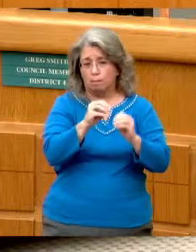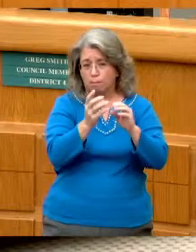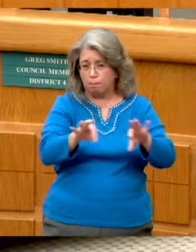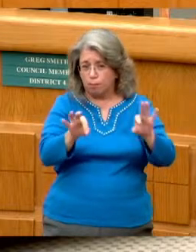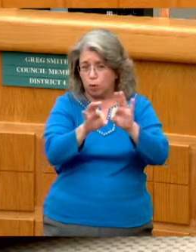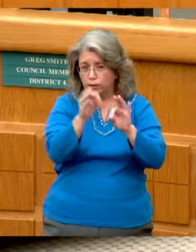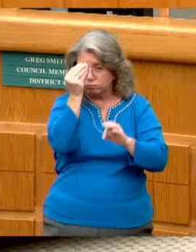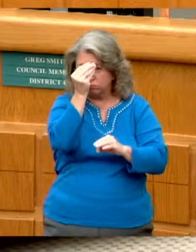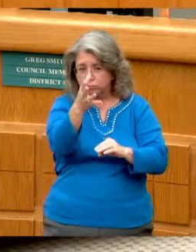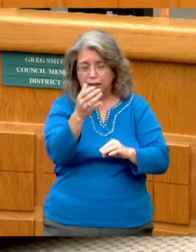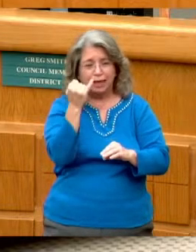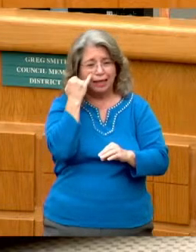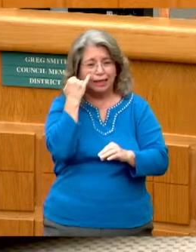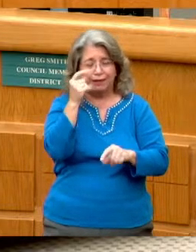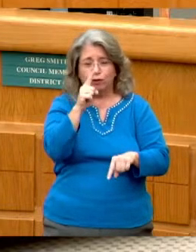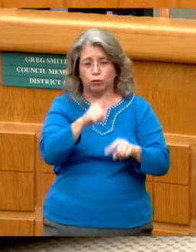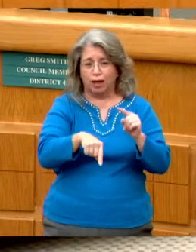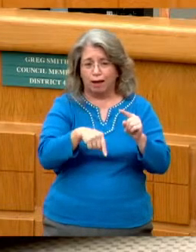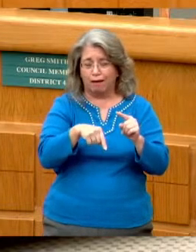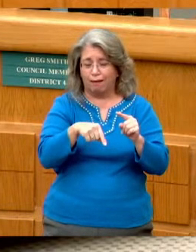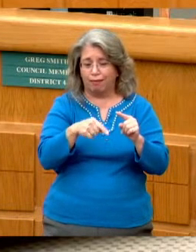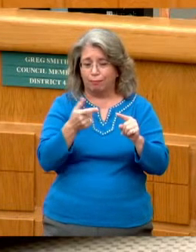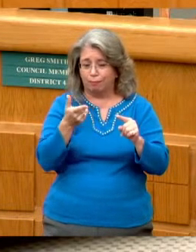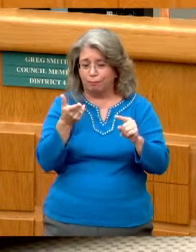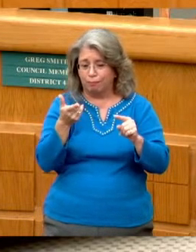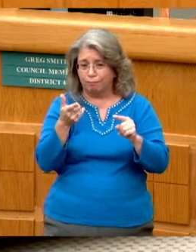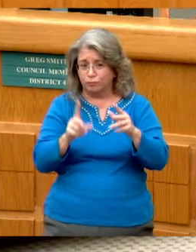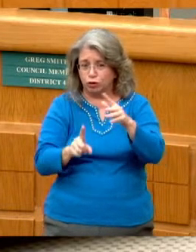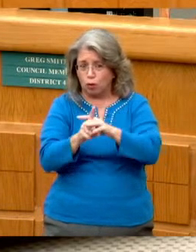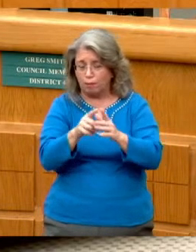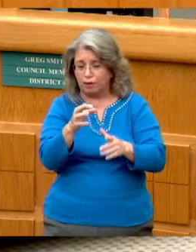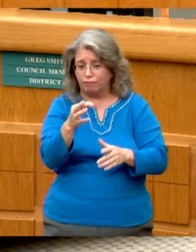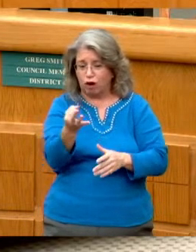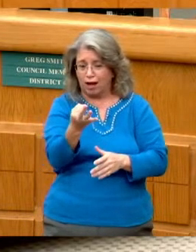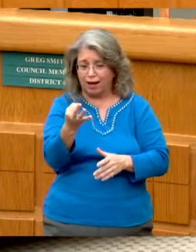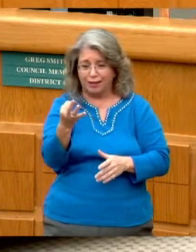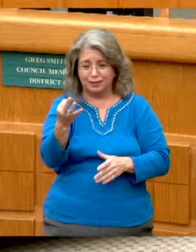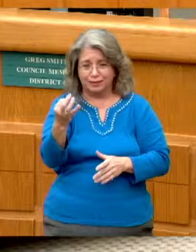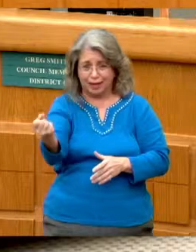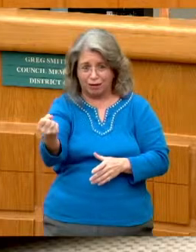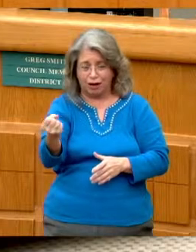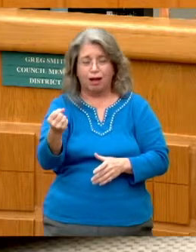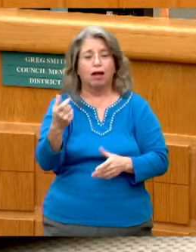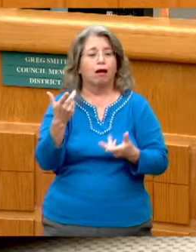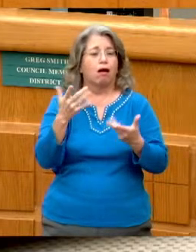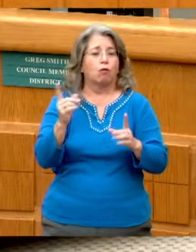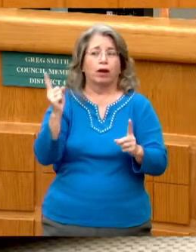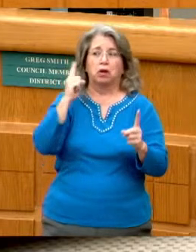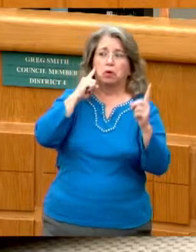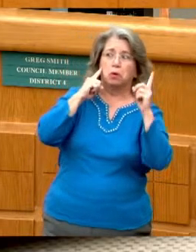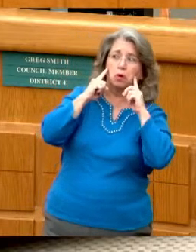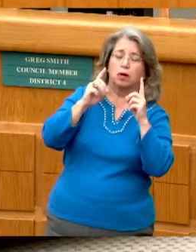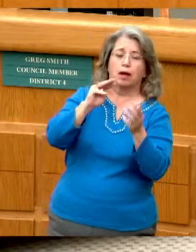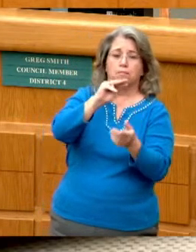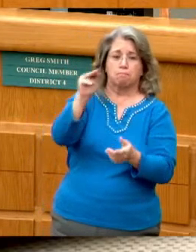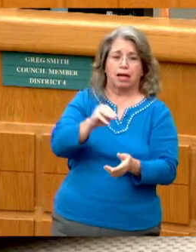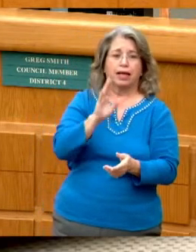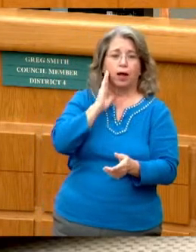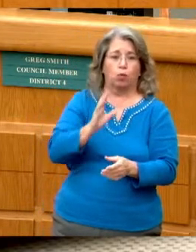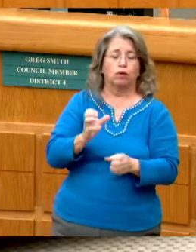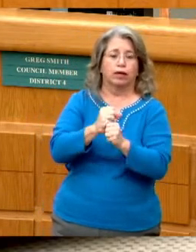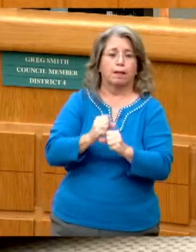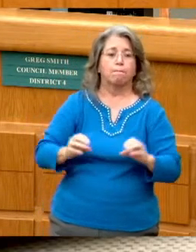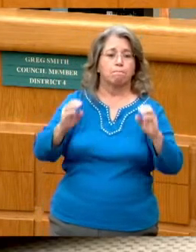the drive-through on Saturday or Sunday, we already have word that Monday we're going to get additional vaccines for next